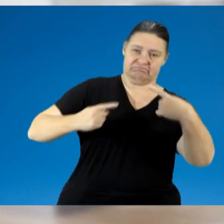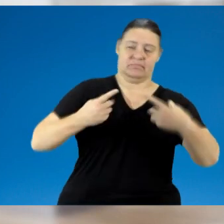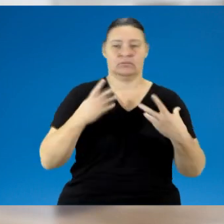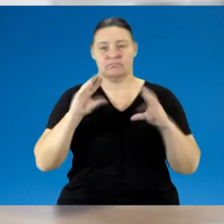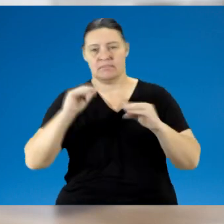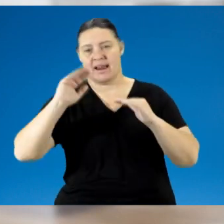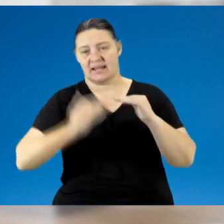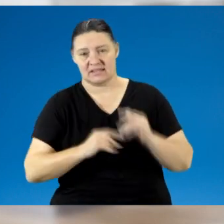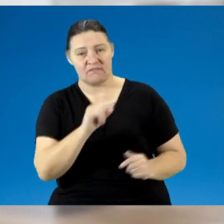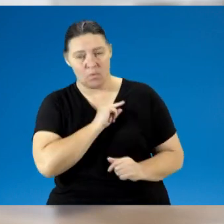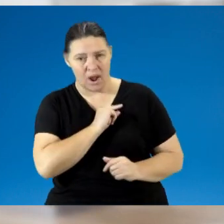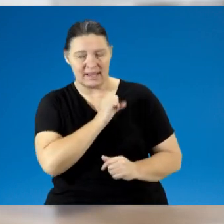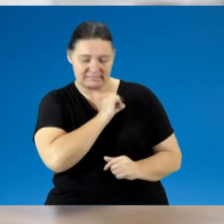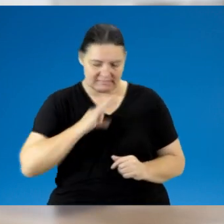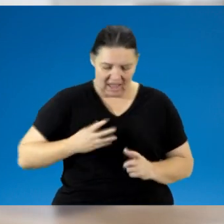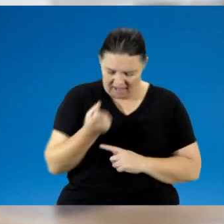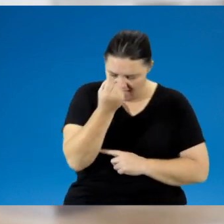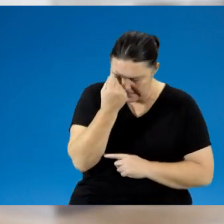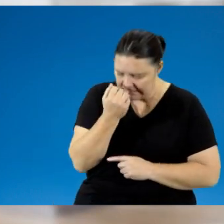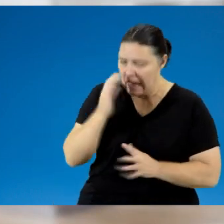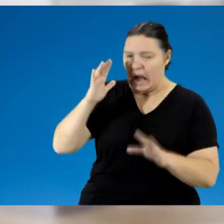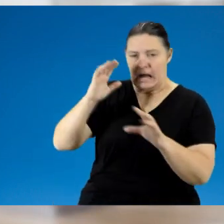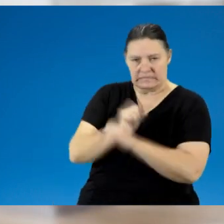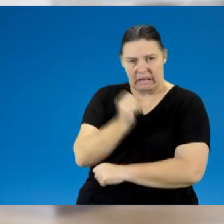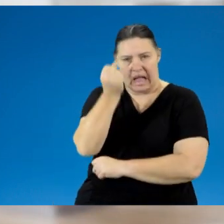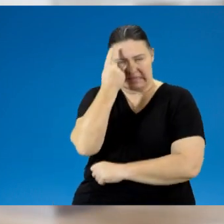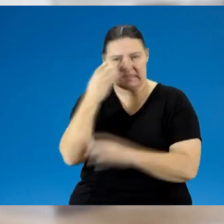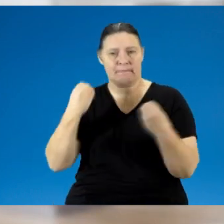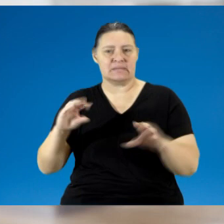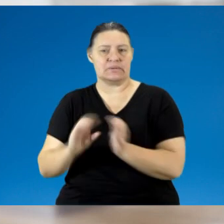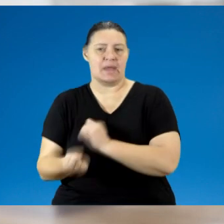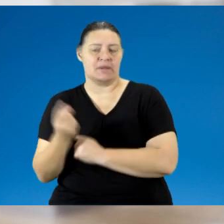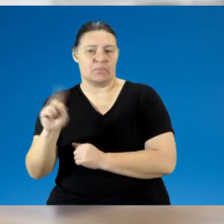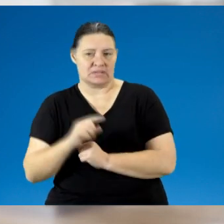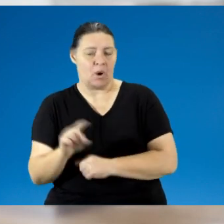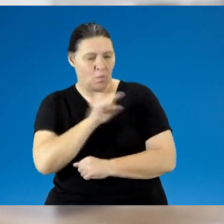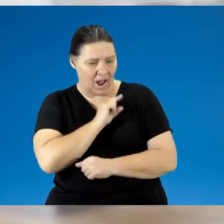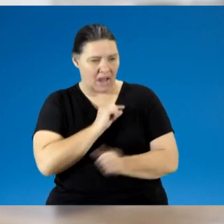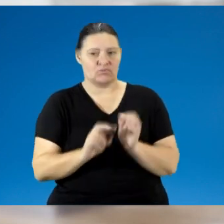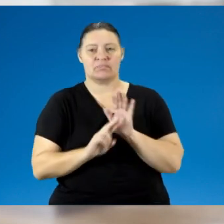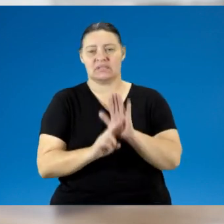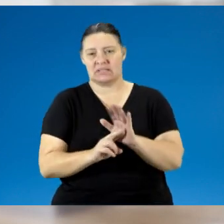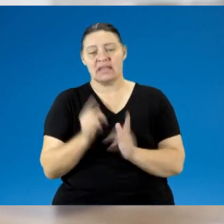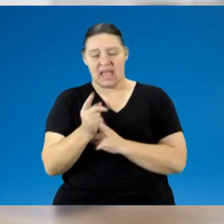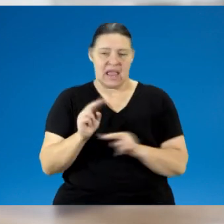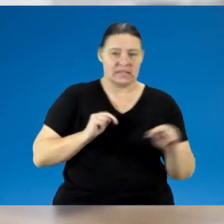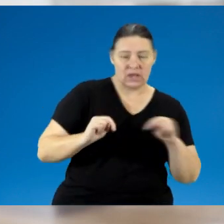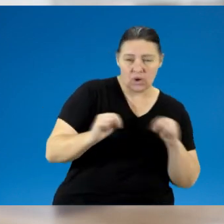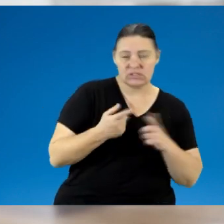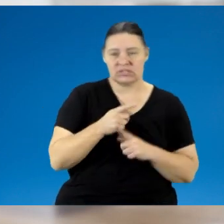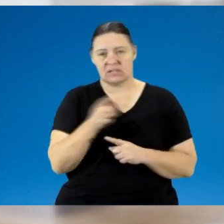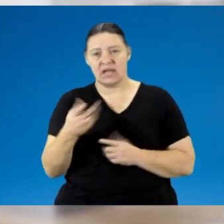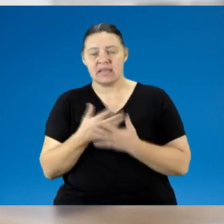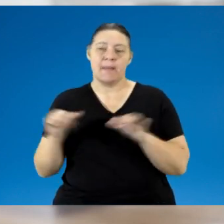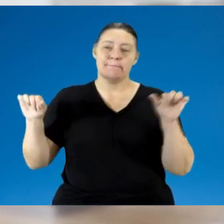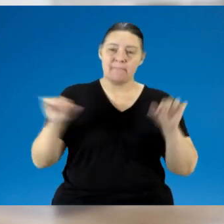conflicts. Why? Because employees would understand exactly what's happening in the business because they are representatives. They negotiate with